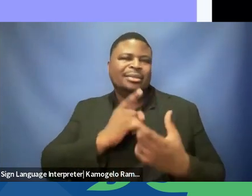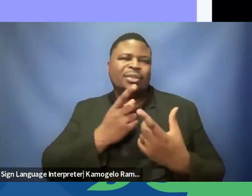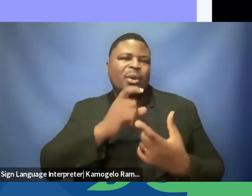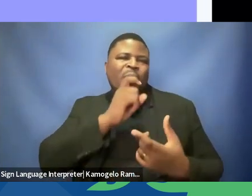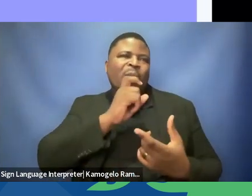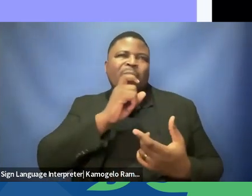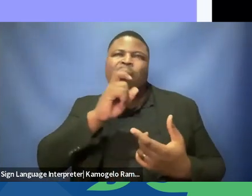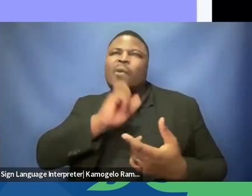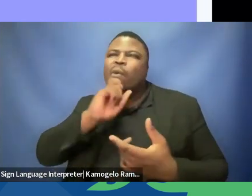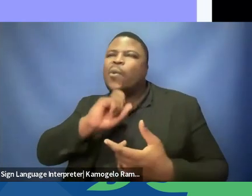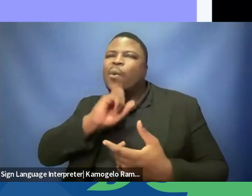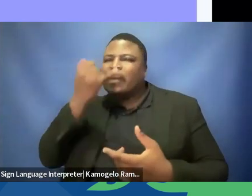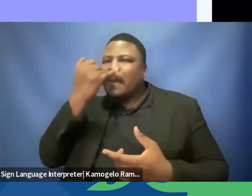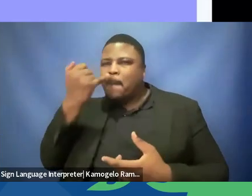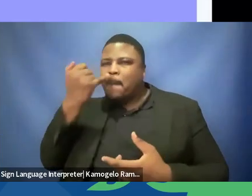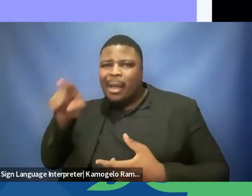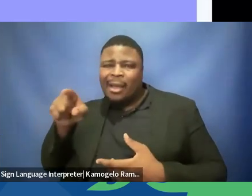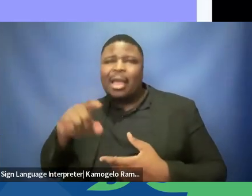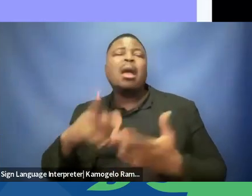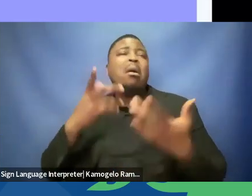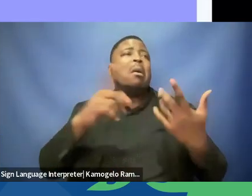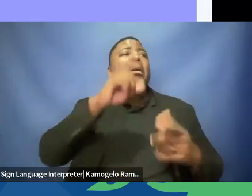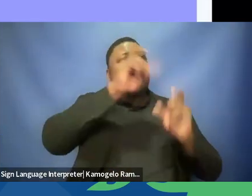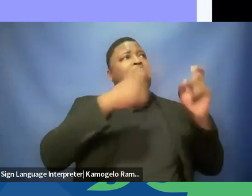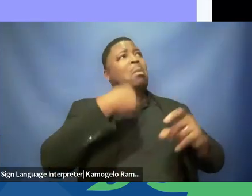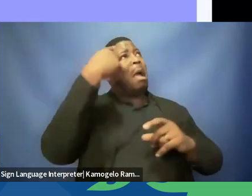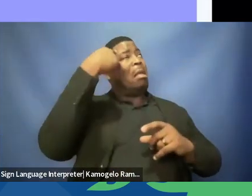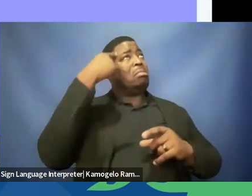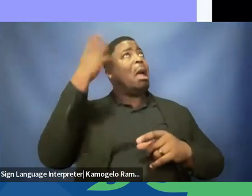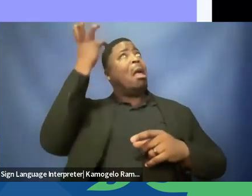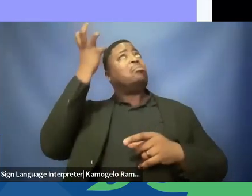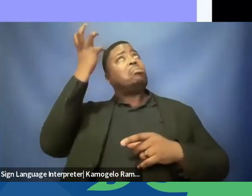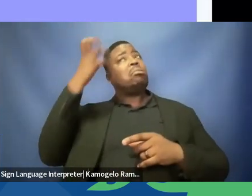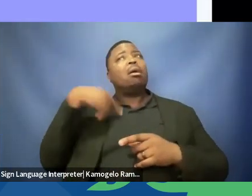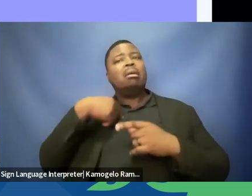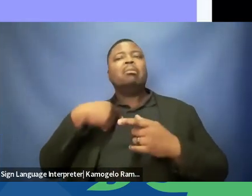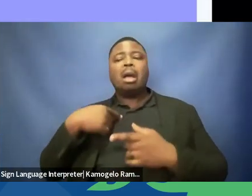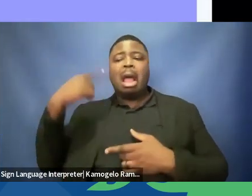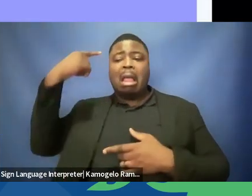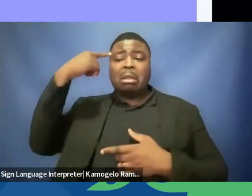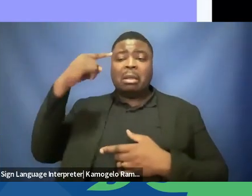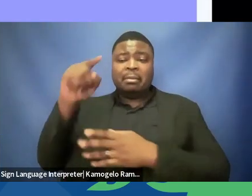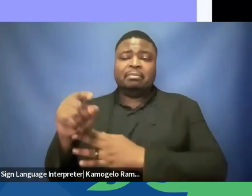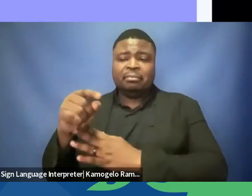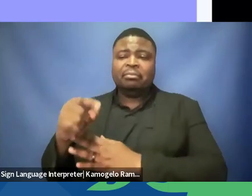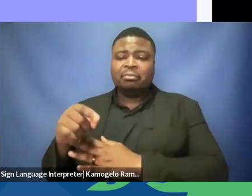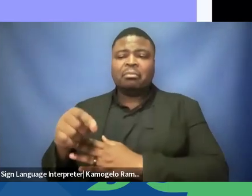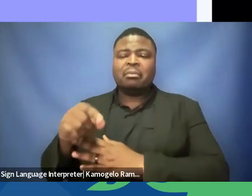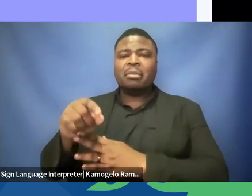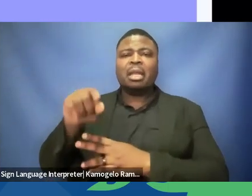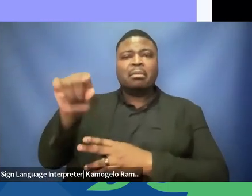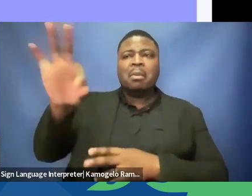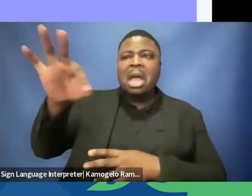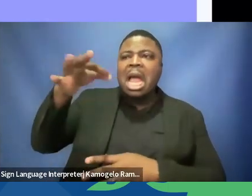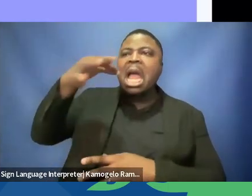that whatever was being used earlier, the blue pill or Viagra, if I may call it, could be harmful, because there have